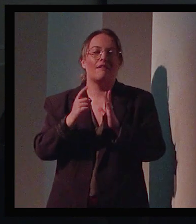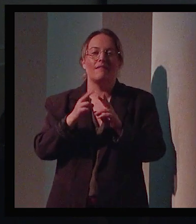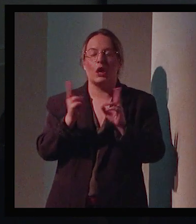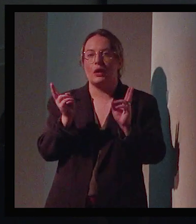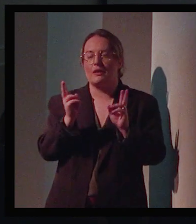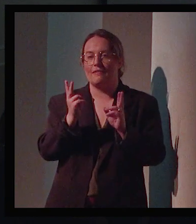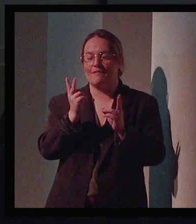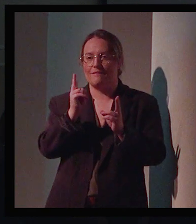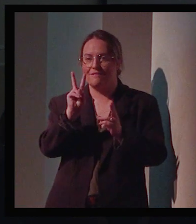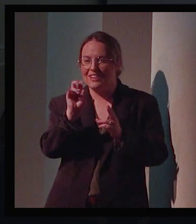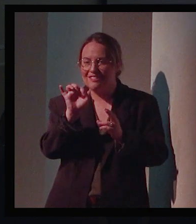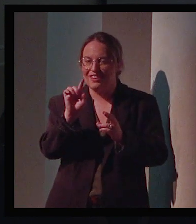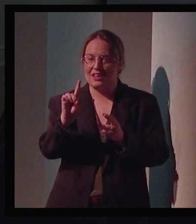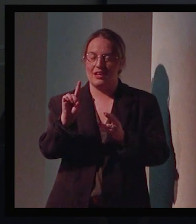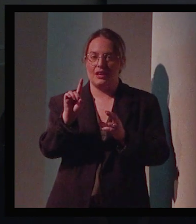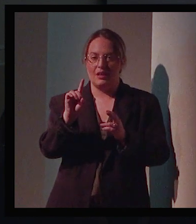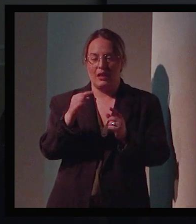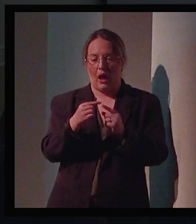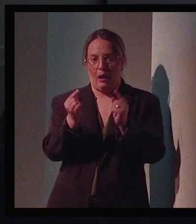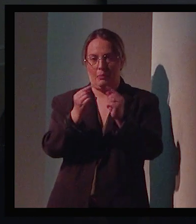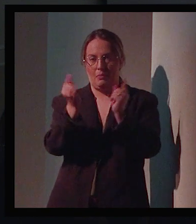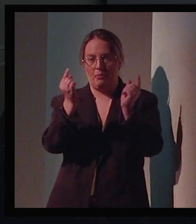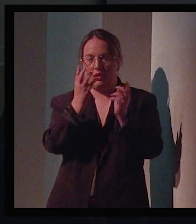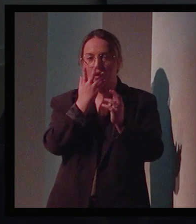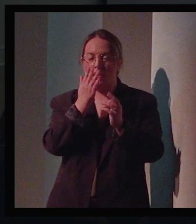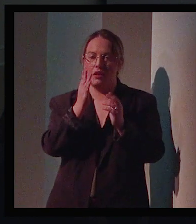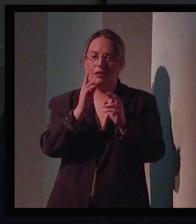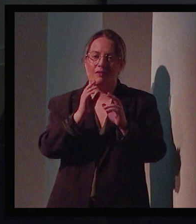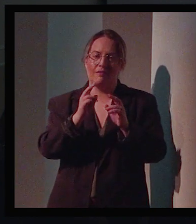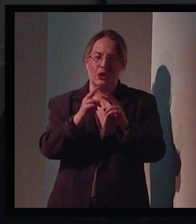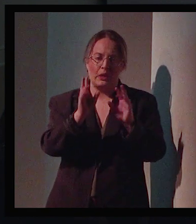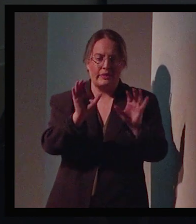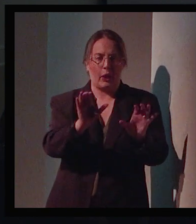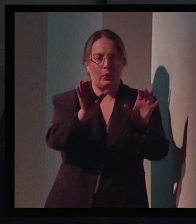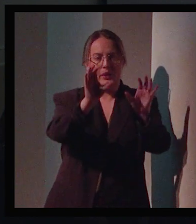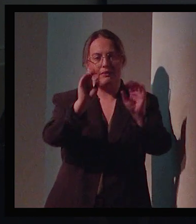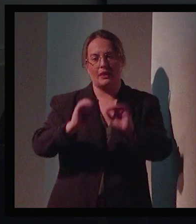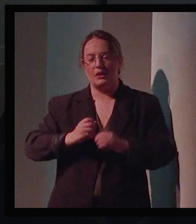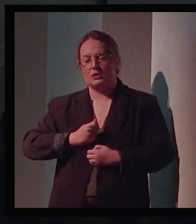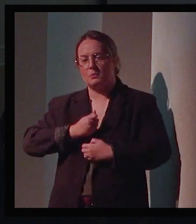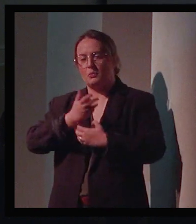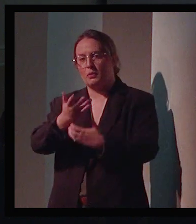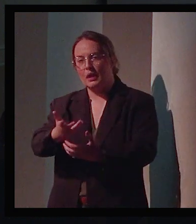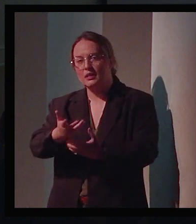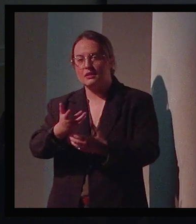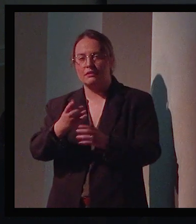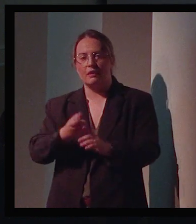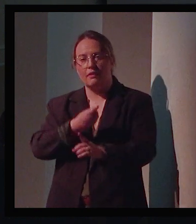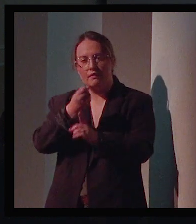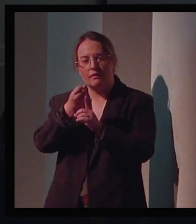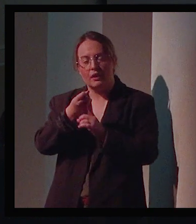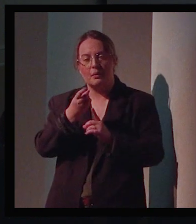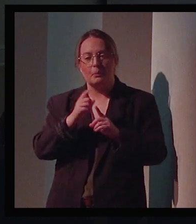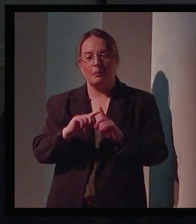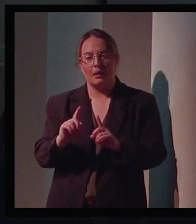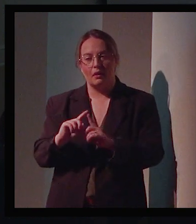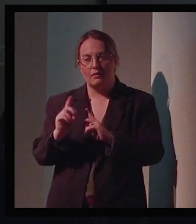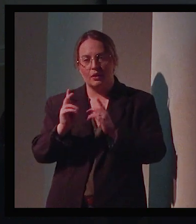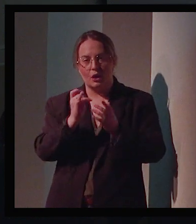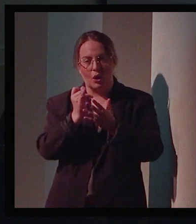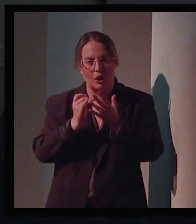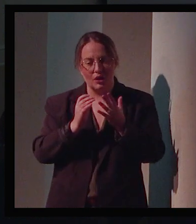to very highly decorative, expressive, and emotional effect. And a range of artists worked within this kind of